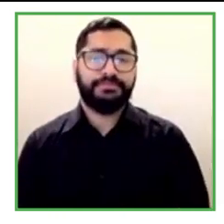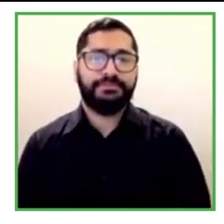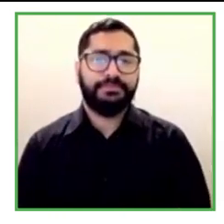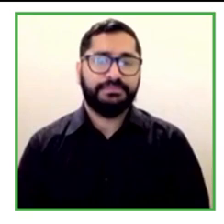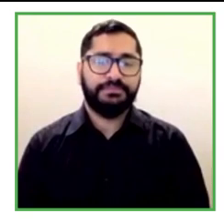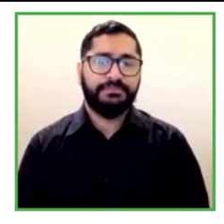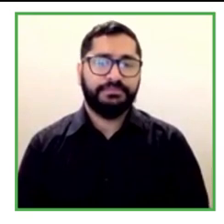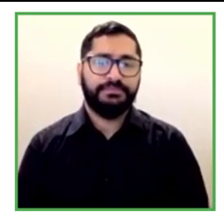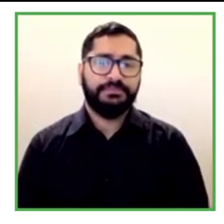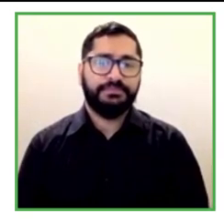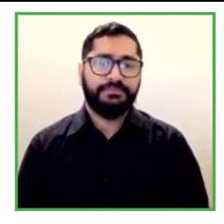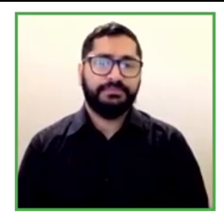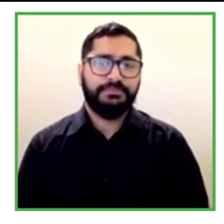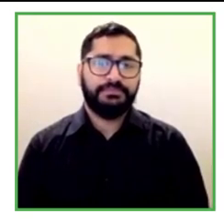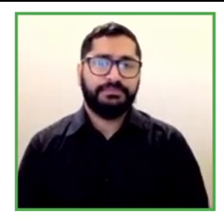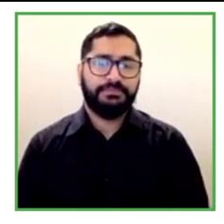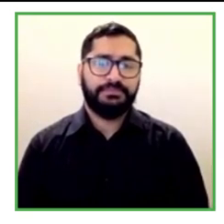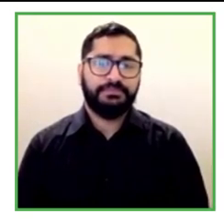Thank you.